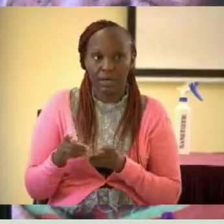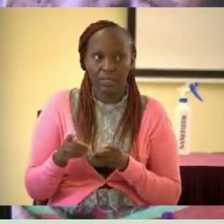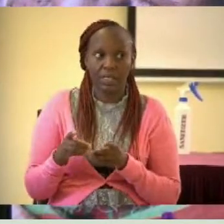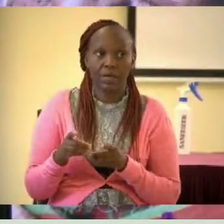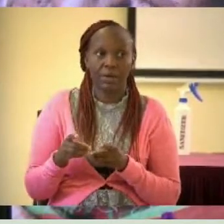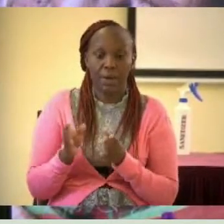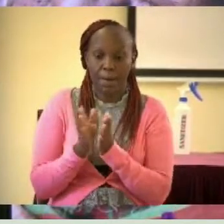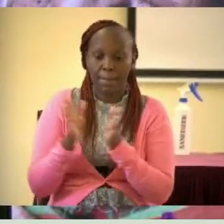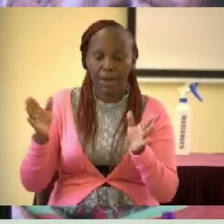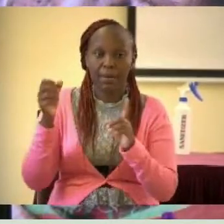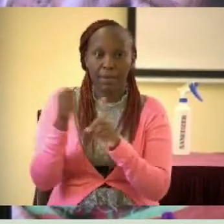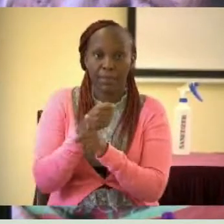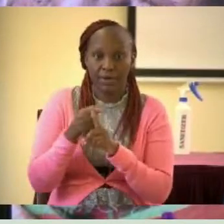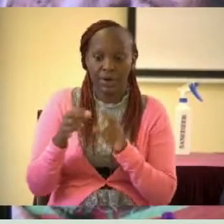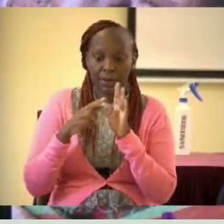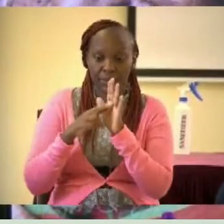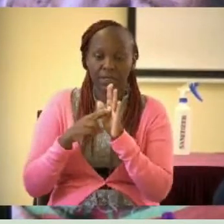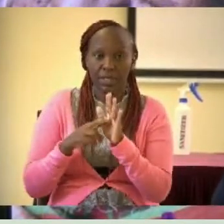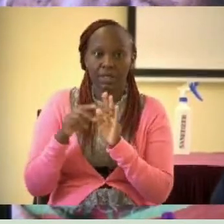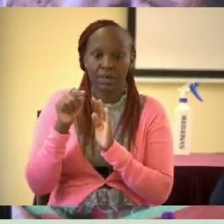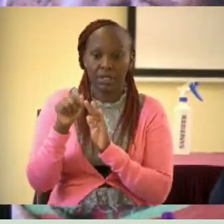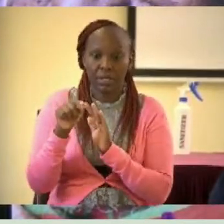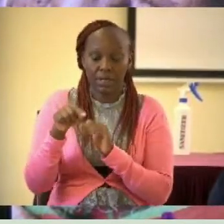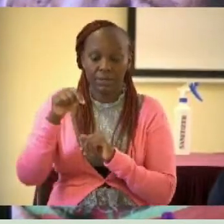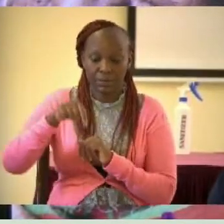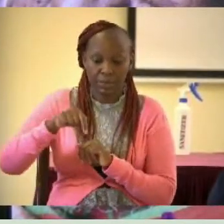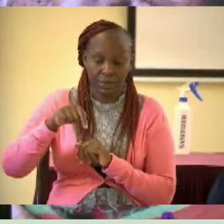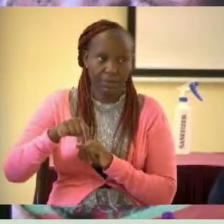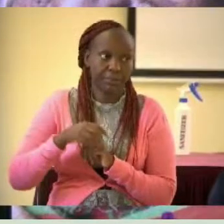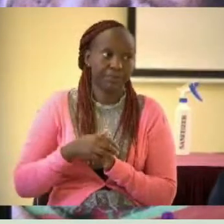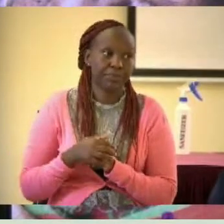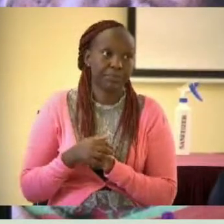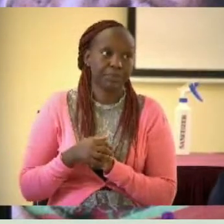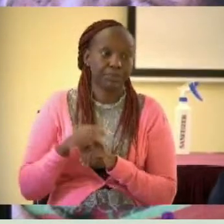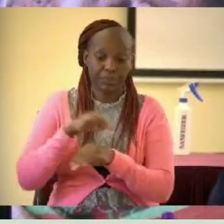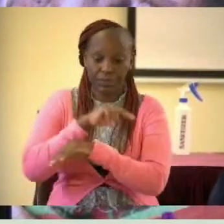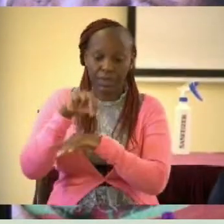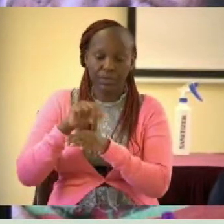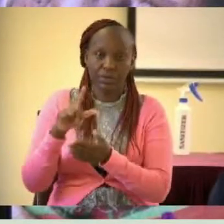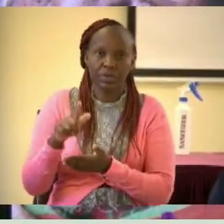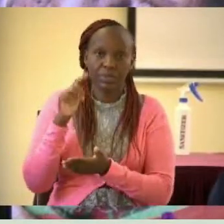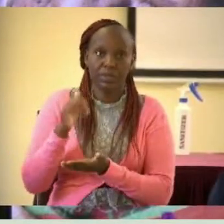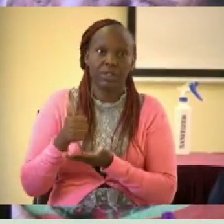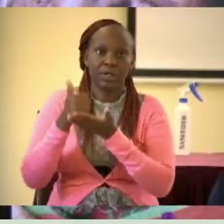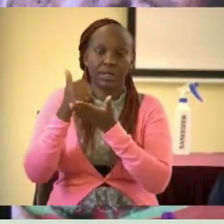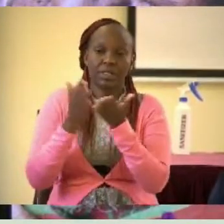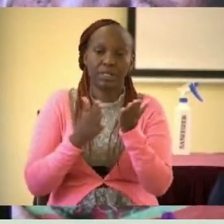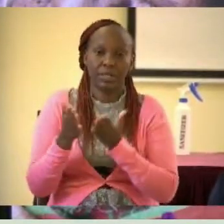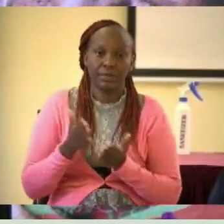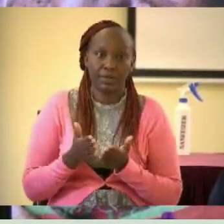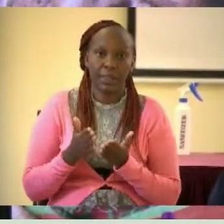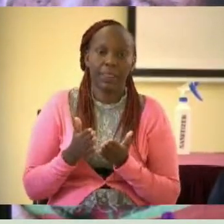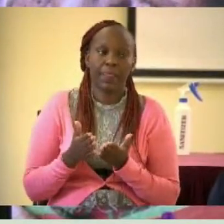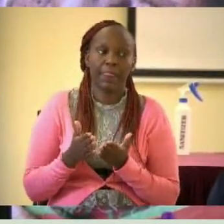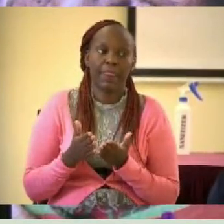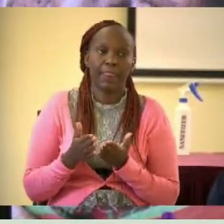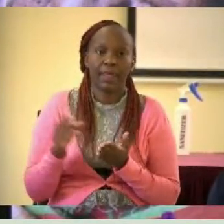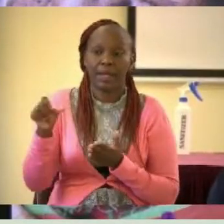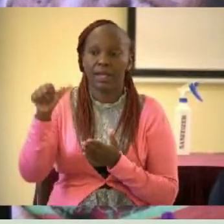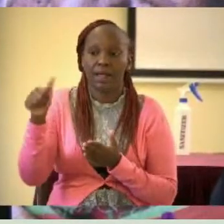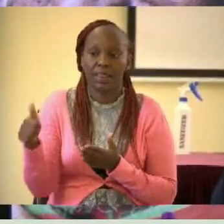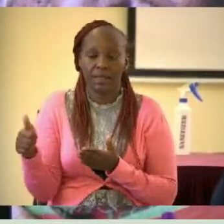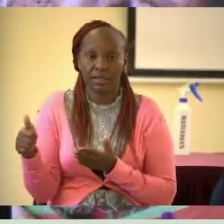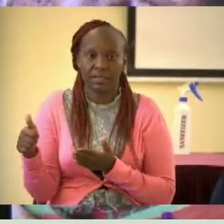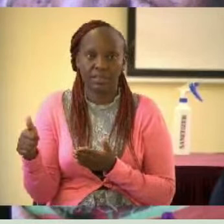which is represented here today, National Legal Aid Service, legal educators, among